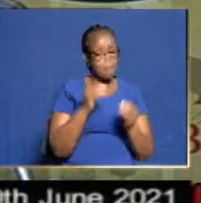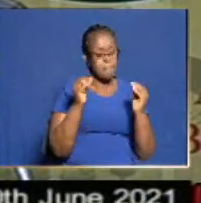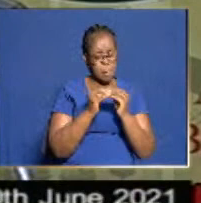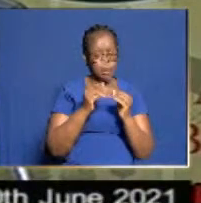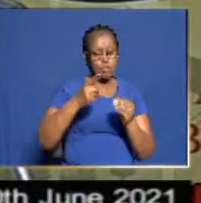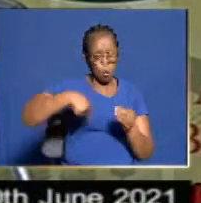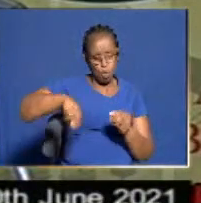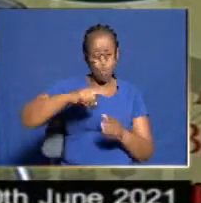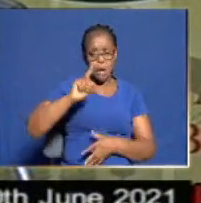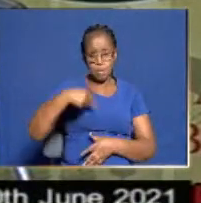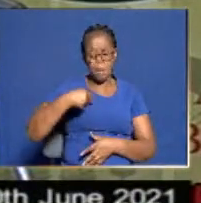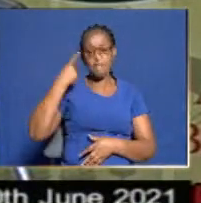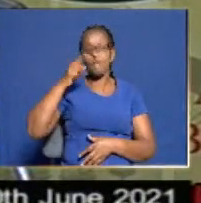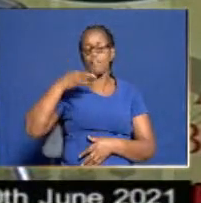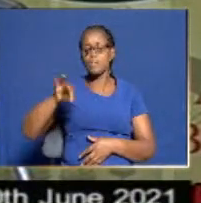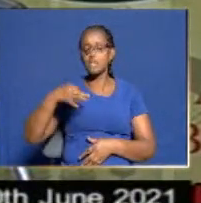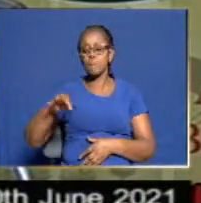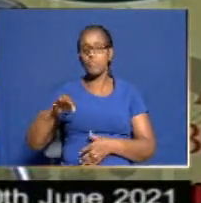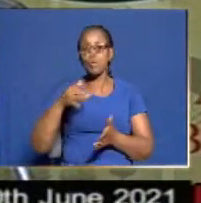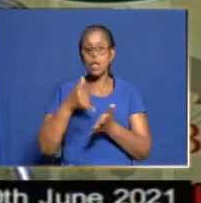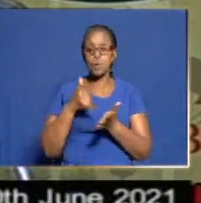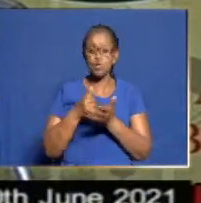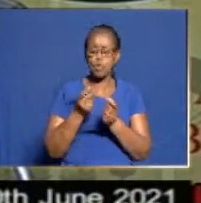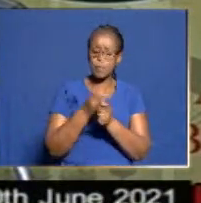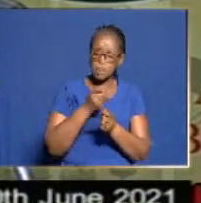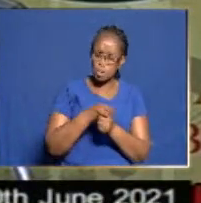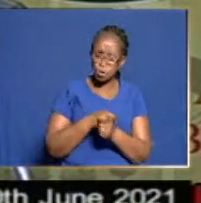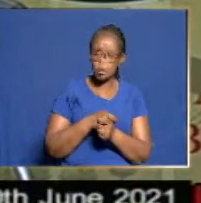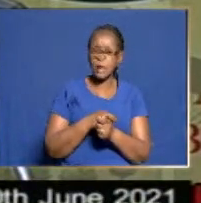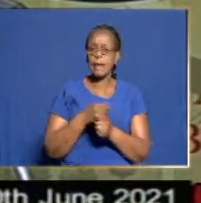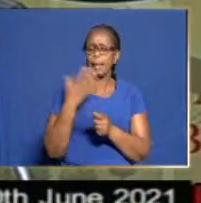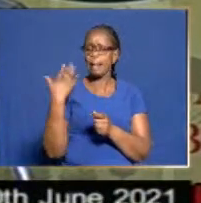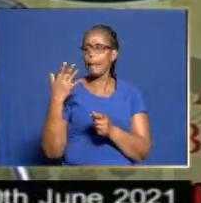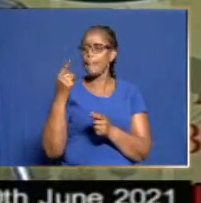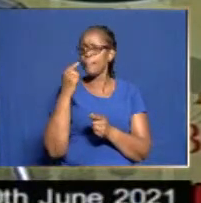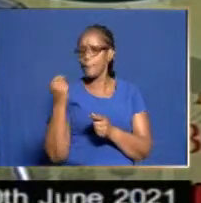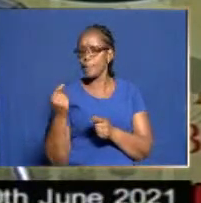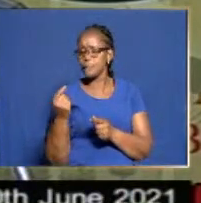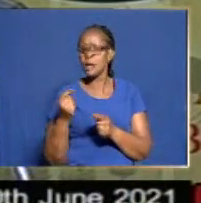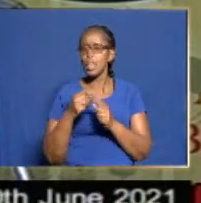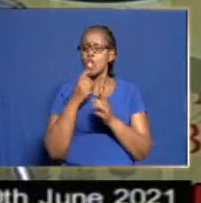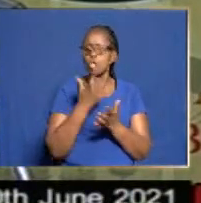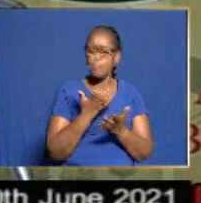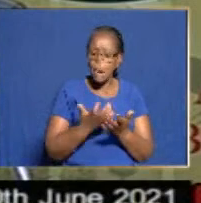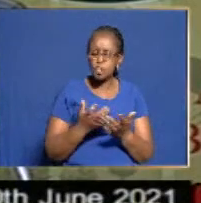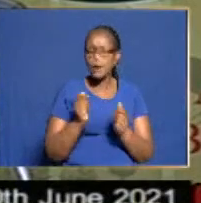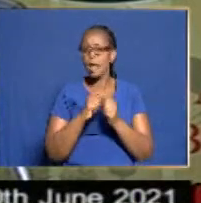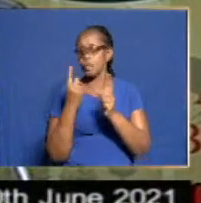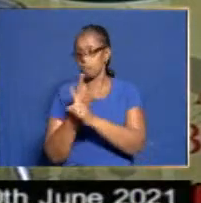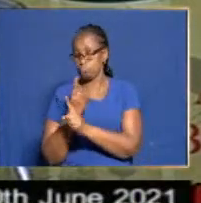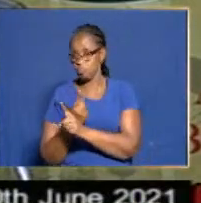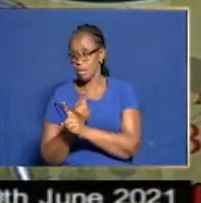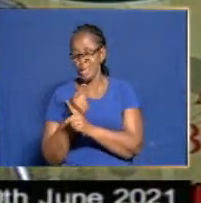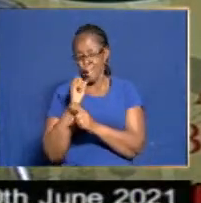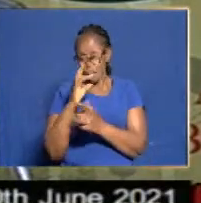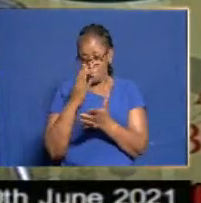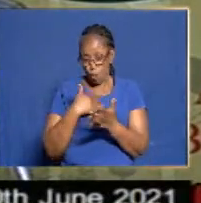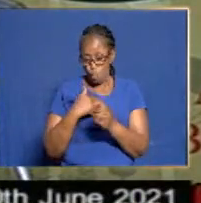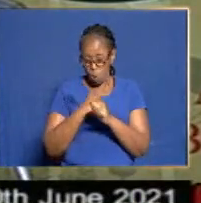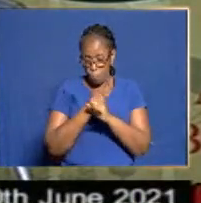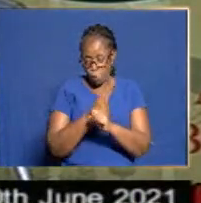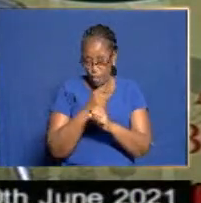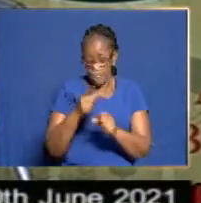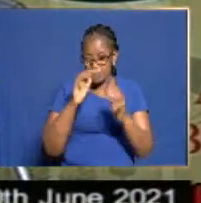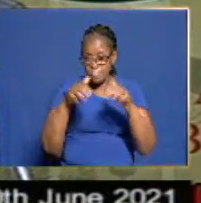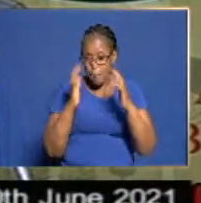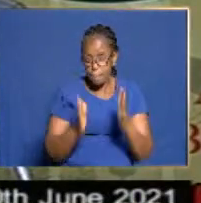for vegetable products, including potatoes, peas, and tomatoes, among others. To protect these farmers and the sector from cheap imports,